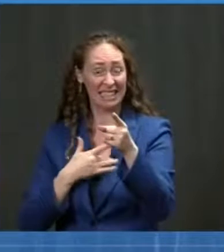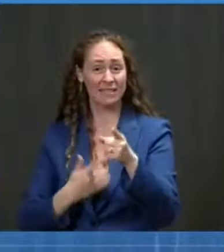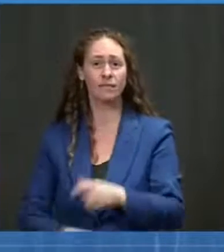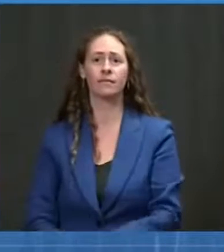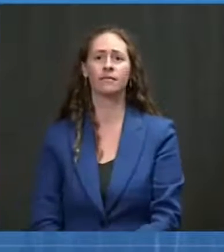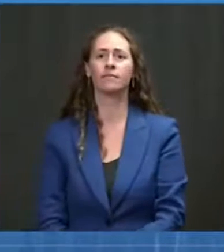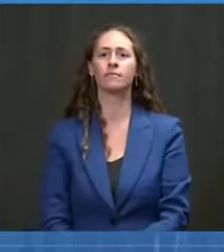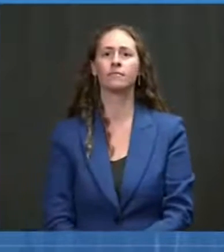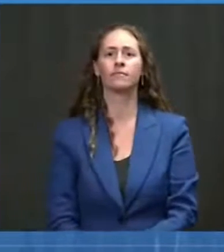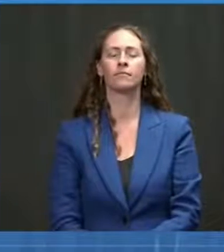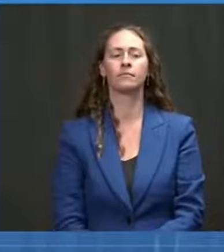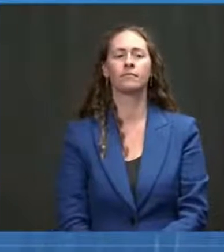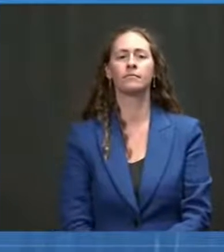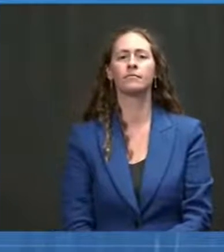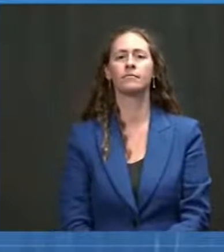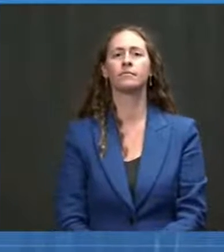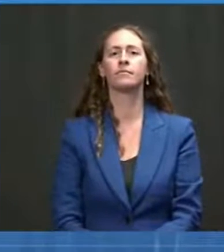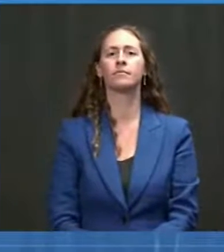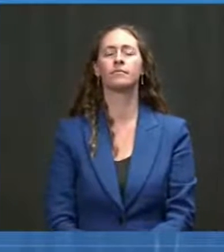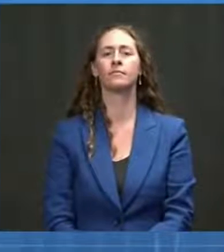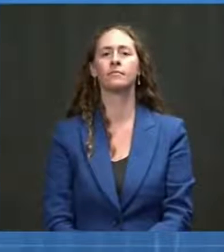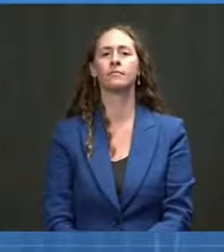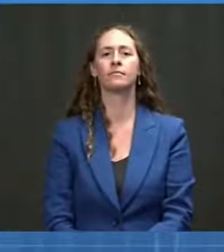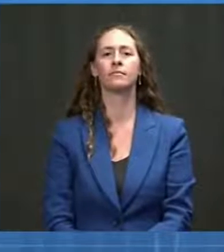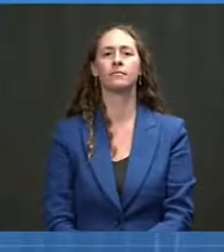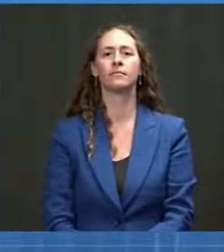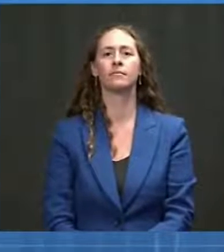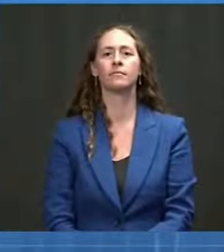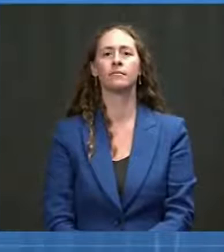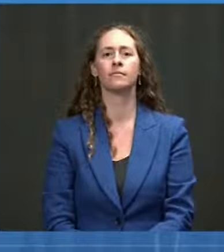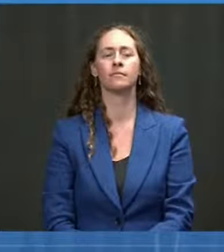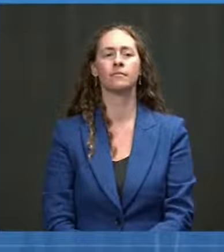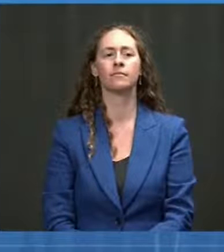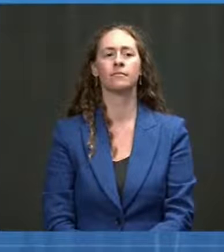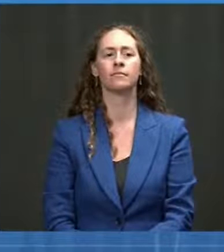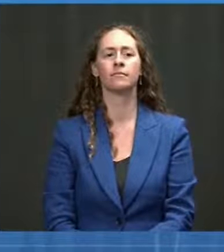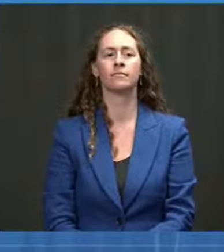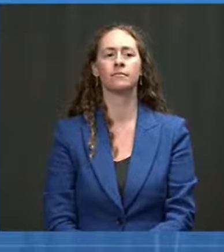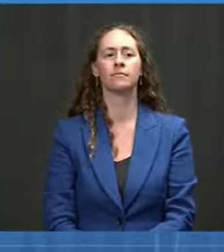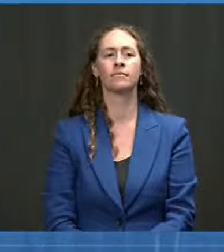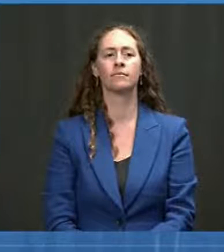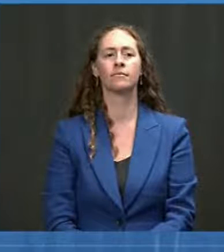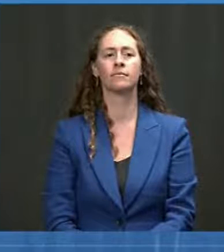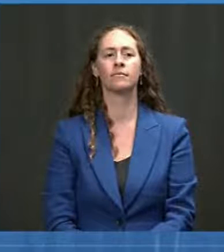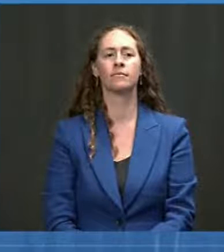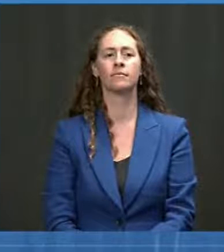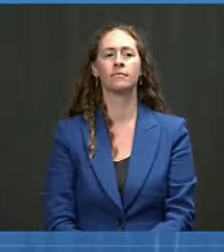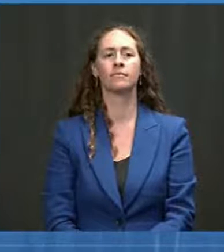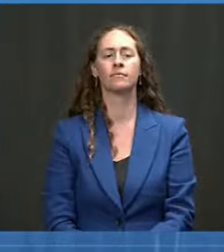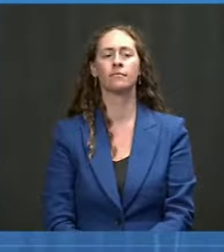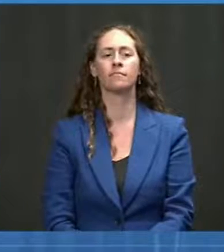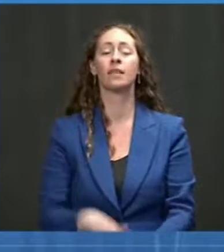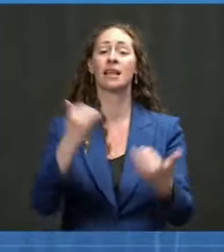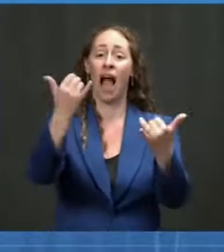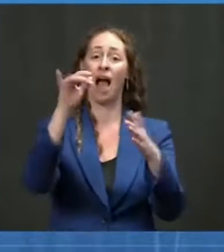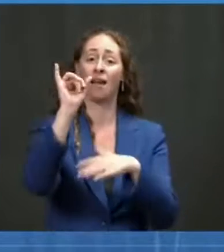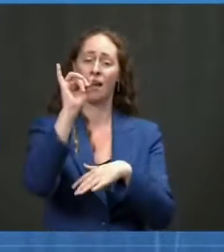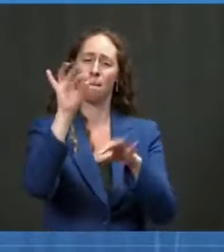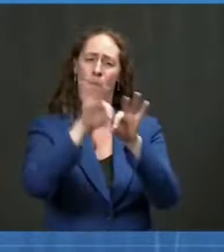Well, thanks, Jeremy, for that question. Look, first I would say that when we look at the data, we see a